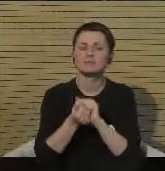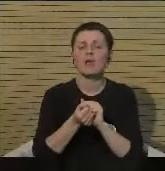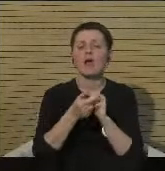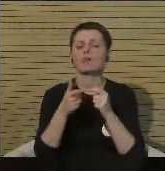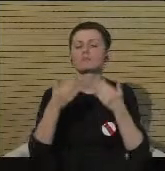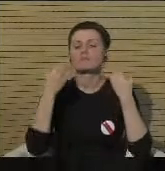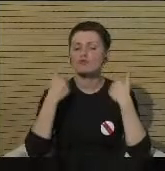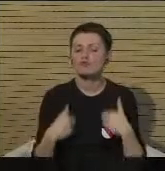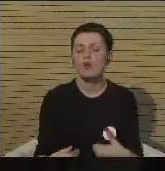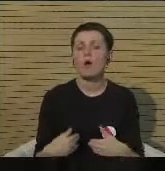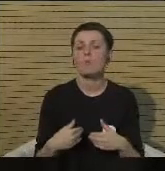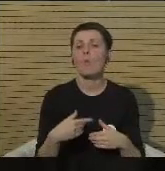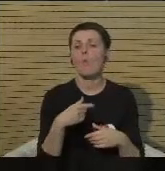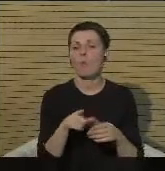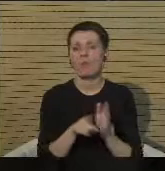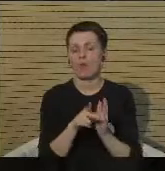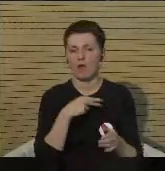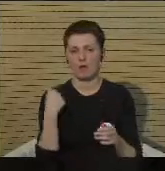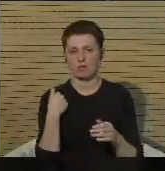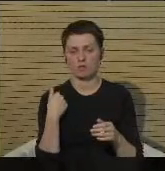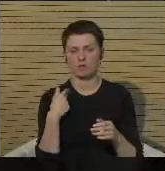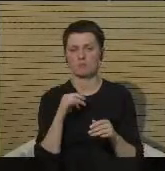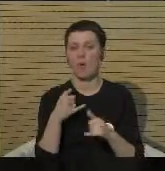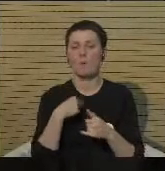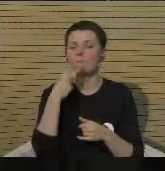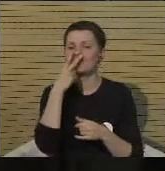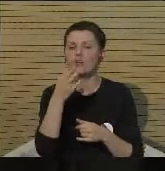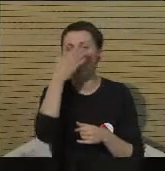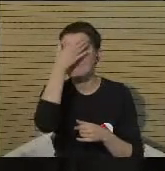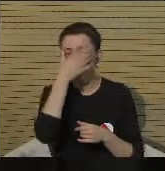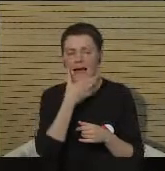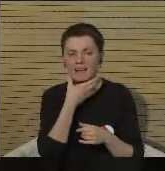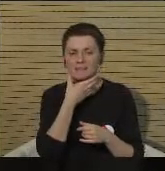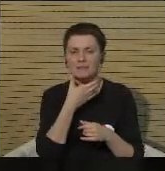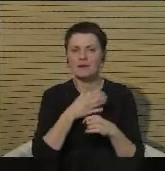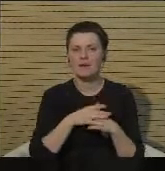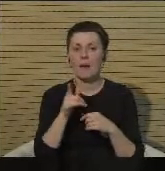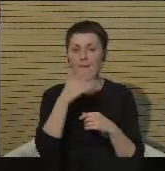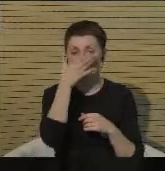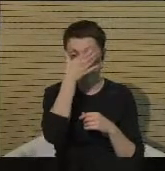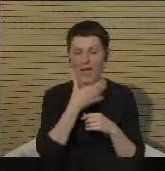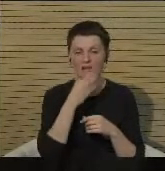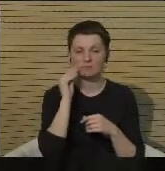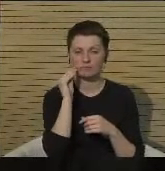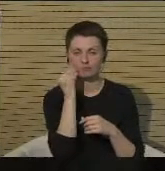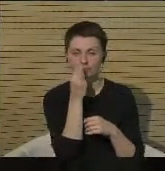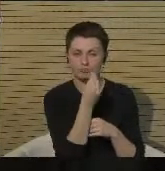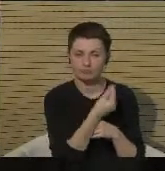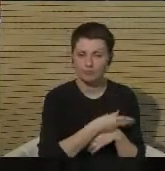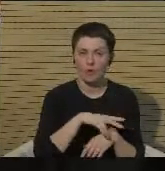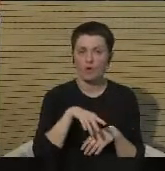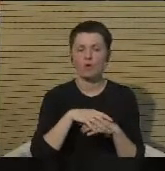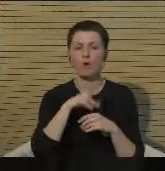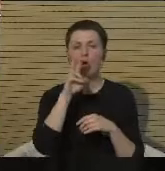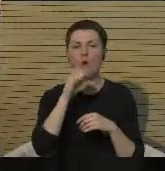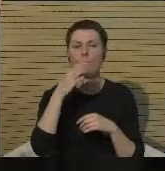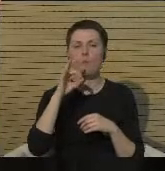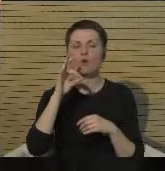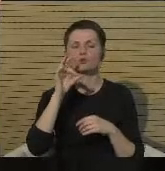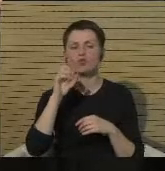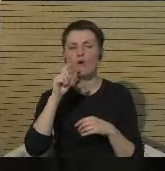face, some say. So what kind of identity transformation is behind it? this